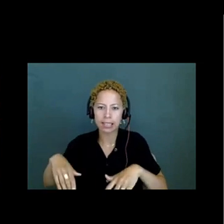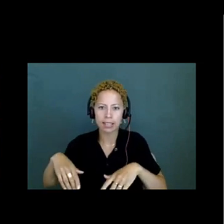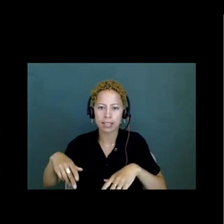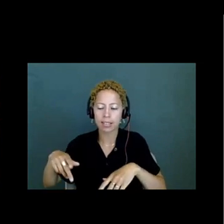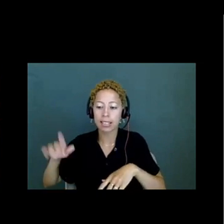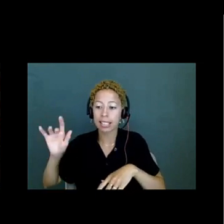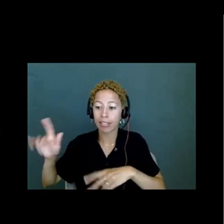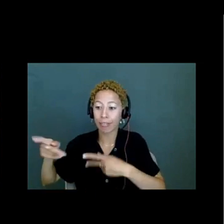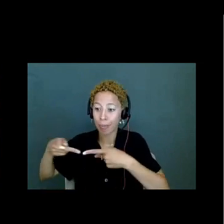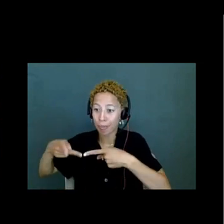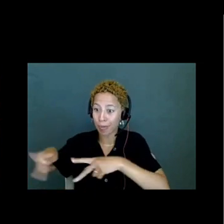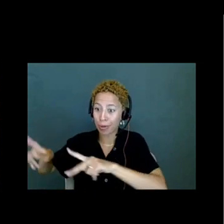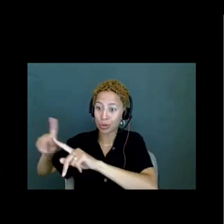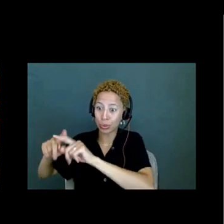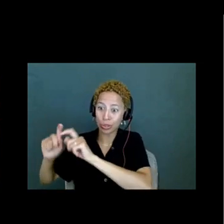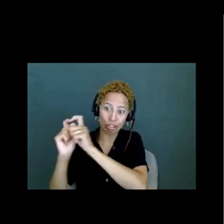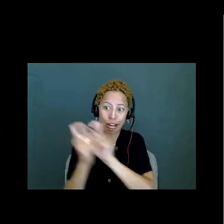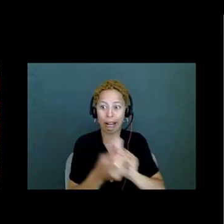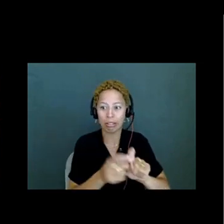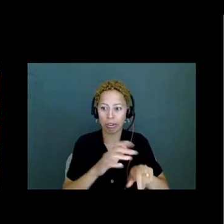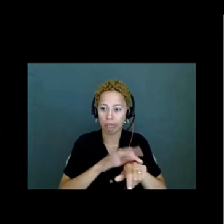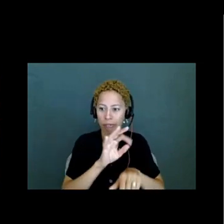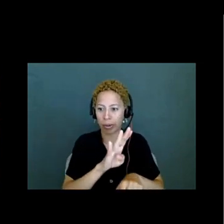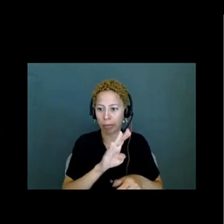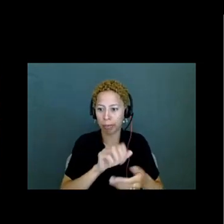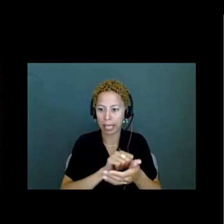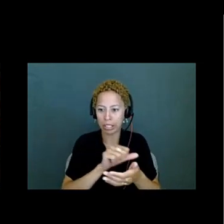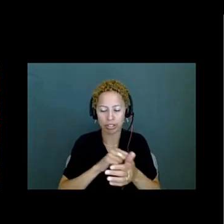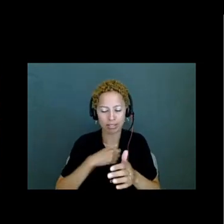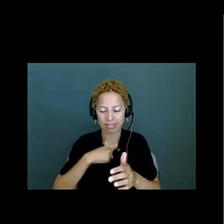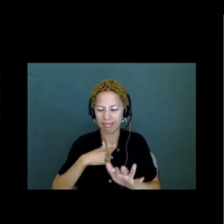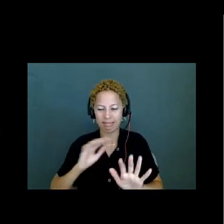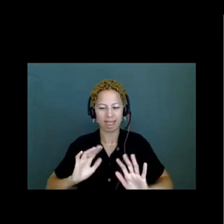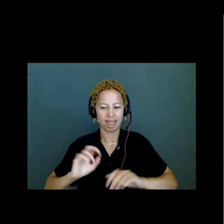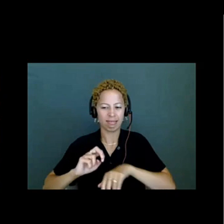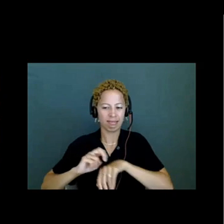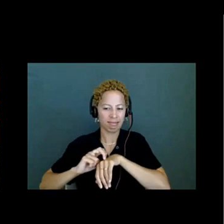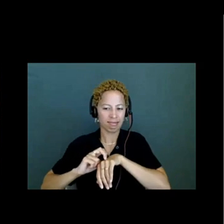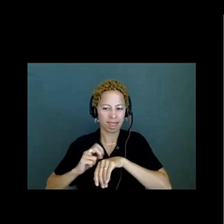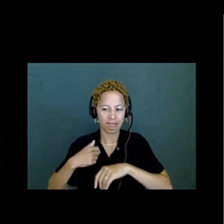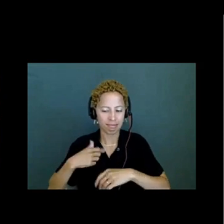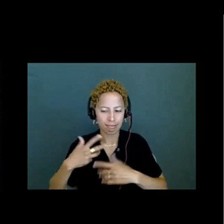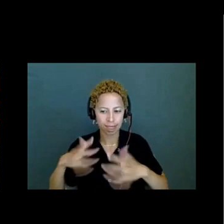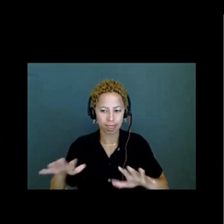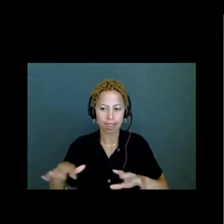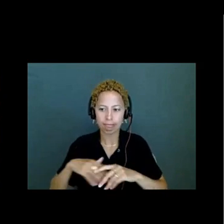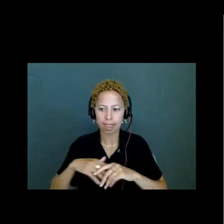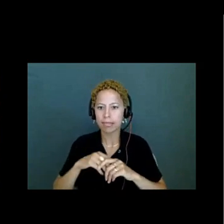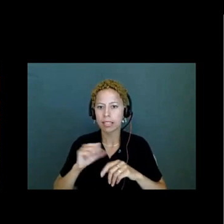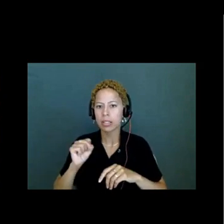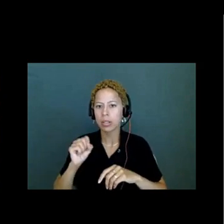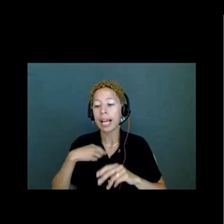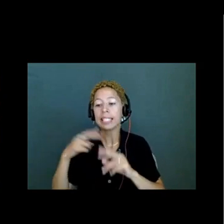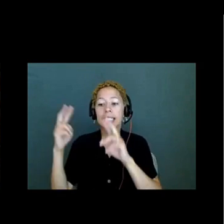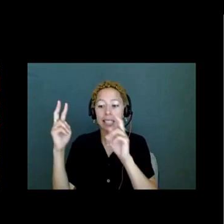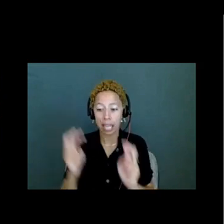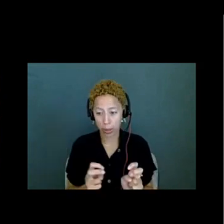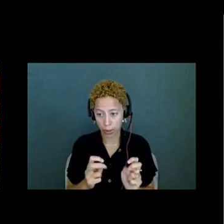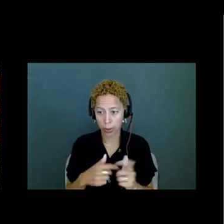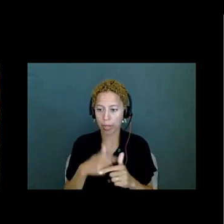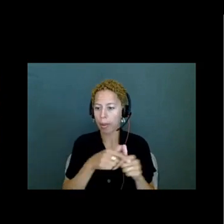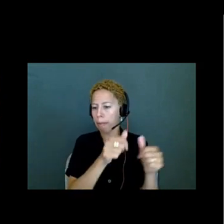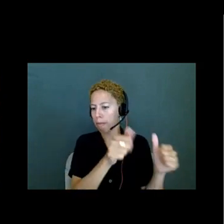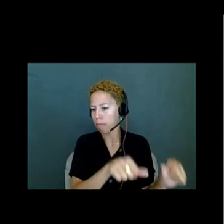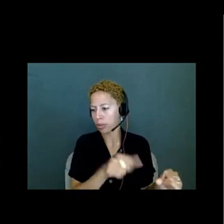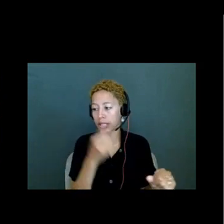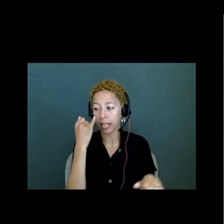to change everything on my Facebook page, I get a little edgy. So I won't do that. So I download them. You could, if you're